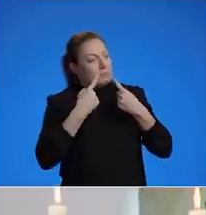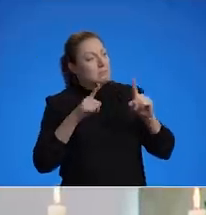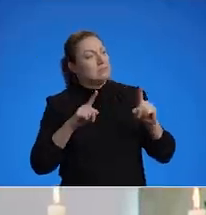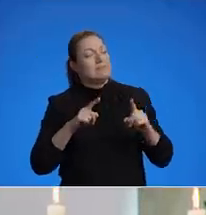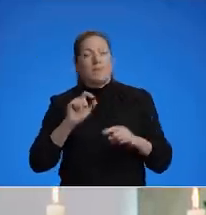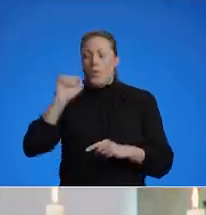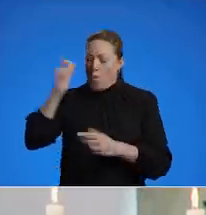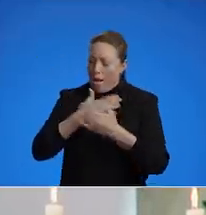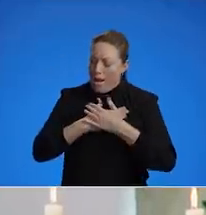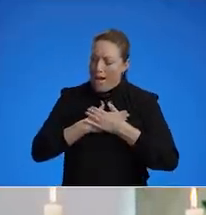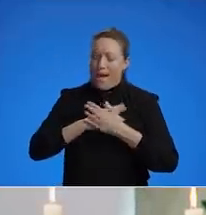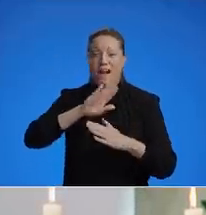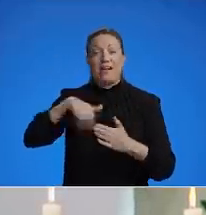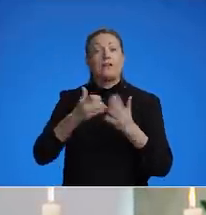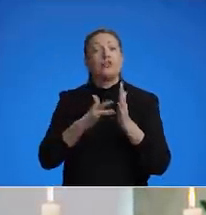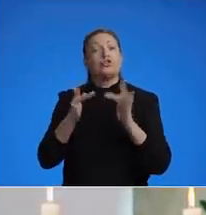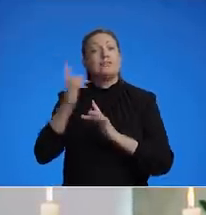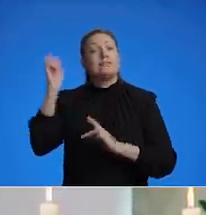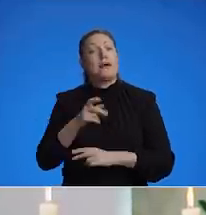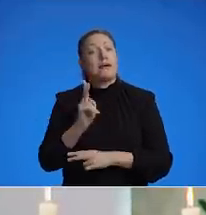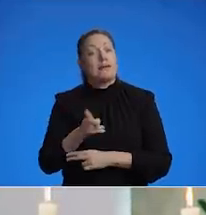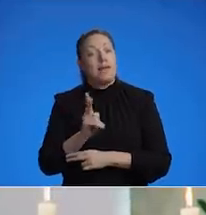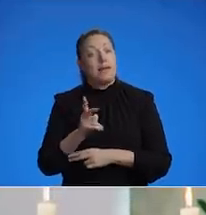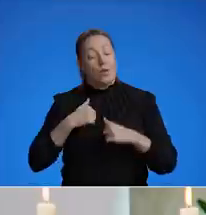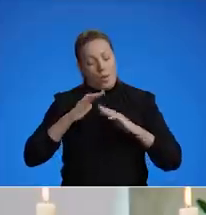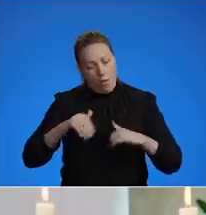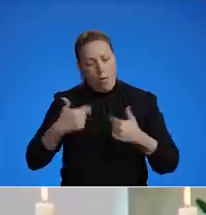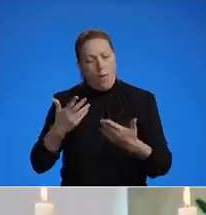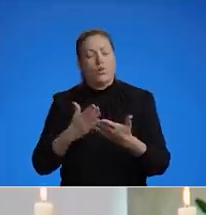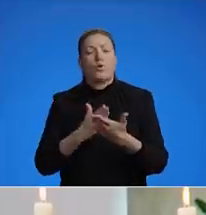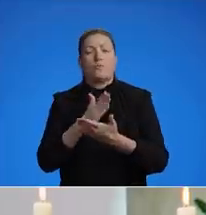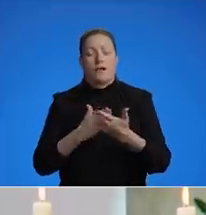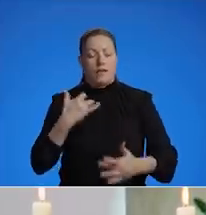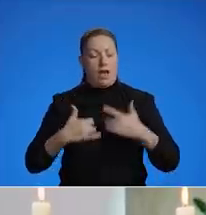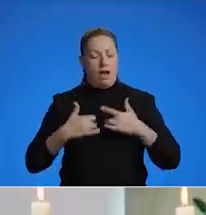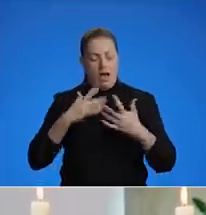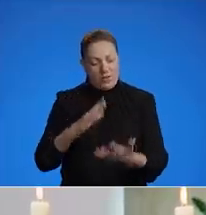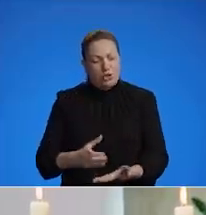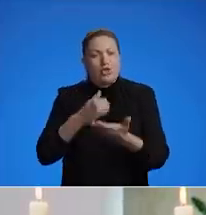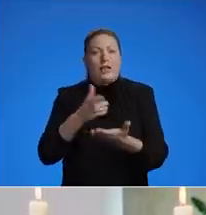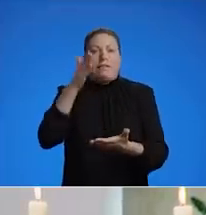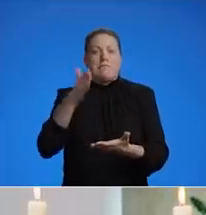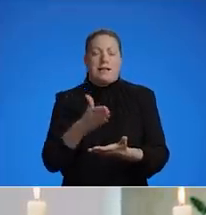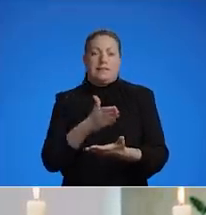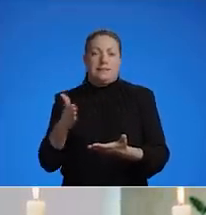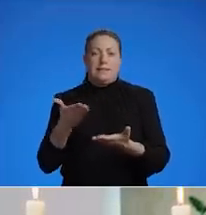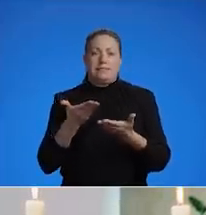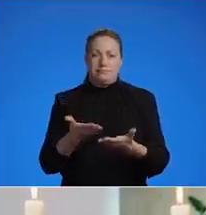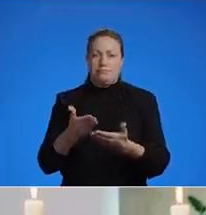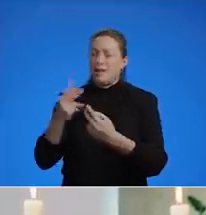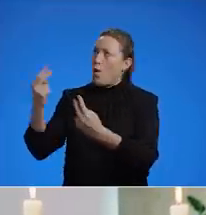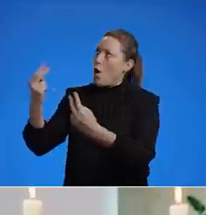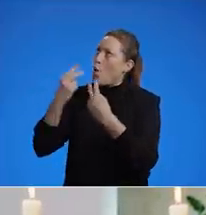We proclaim the work of your love until he comes again, and we offer you the bread of life, the chalice of blessing.